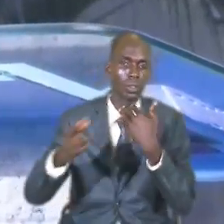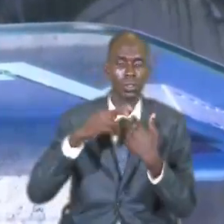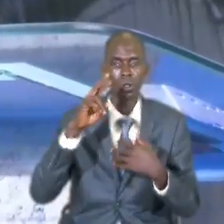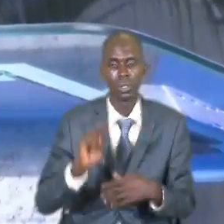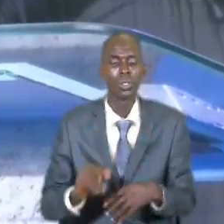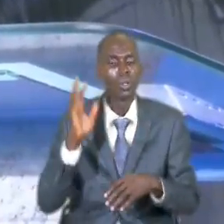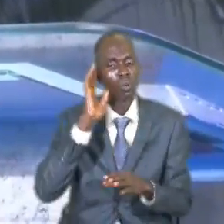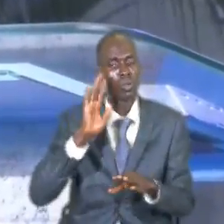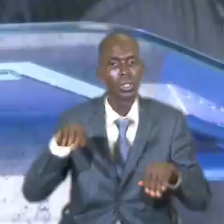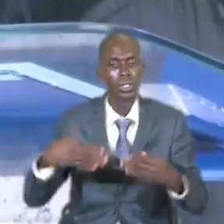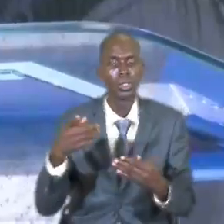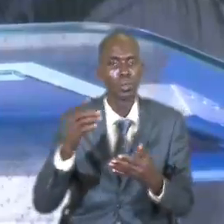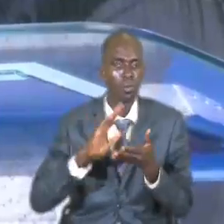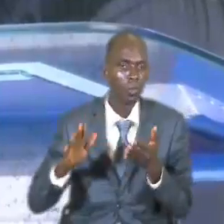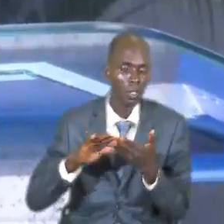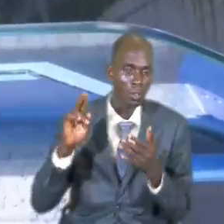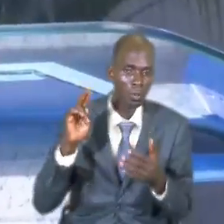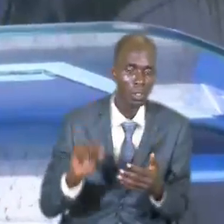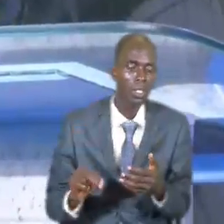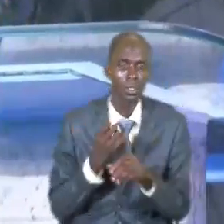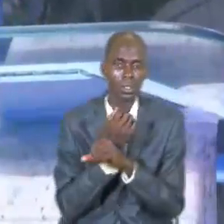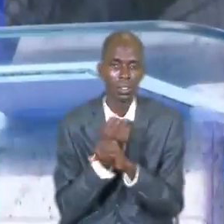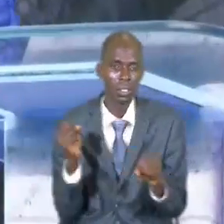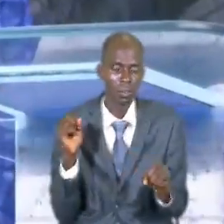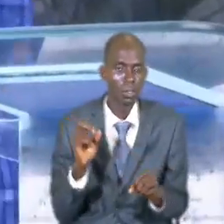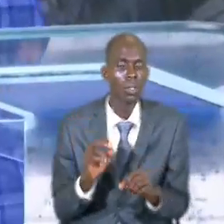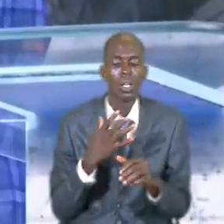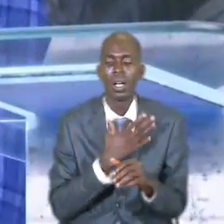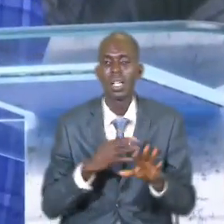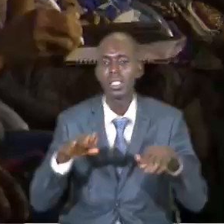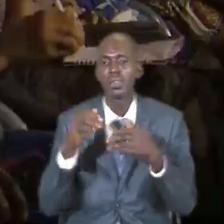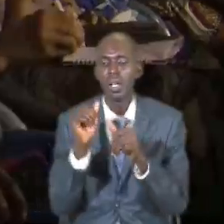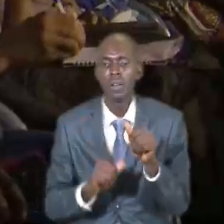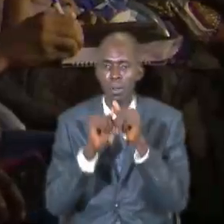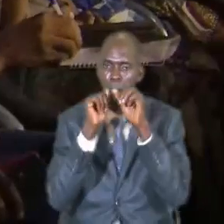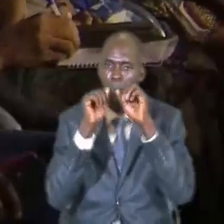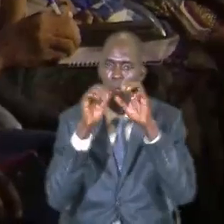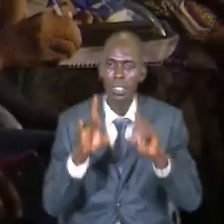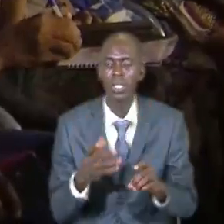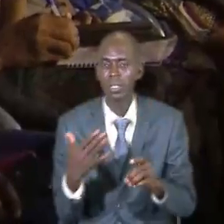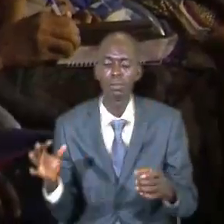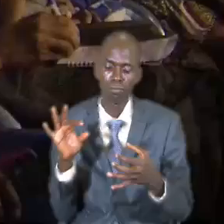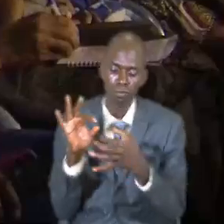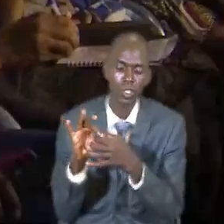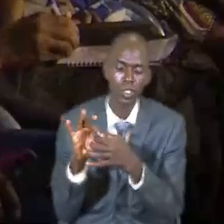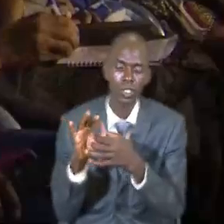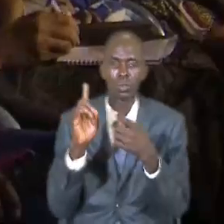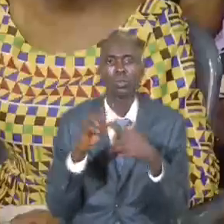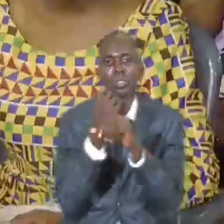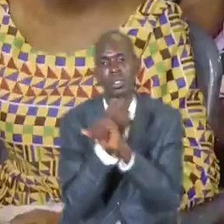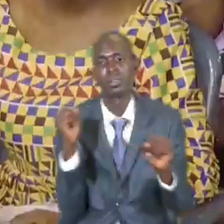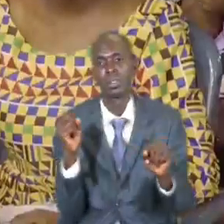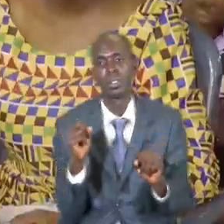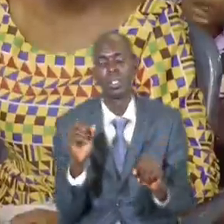give you every blessed thing connected with salvation. I rejoice with you.